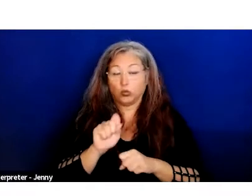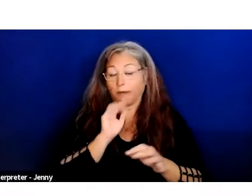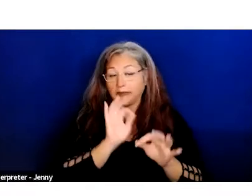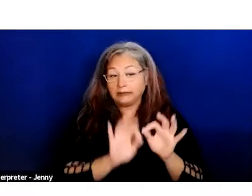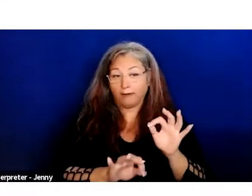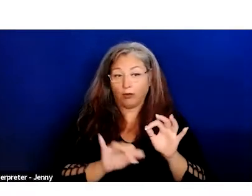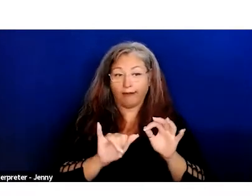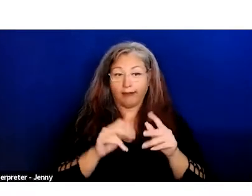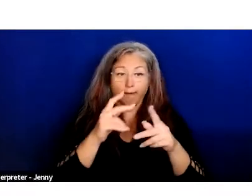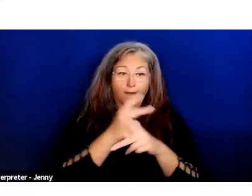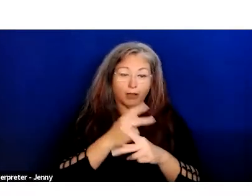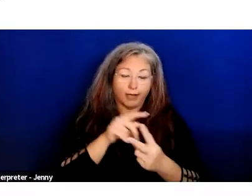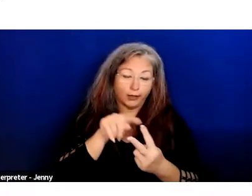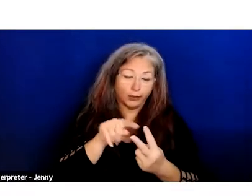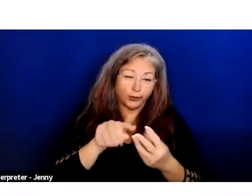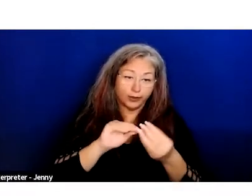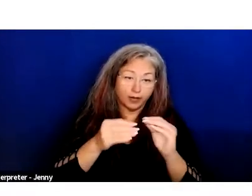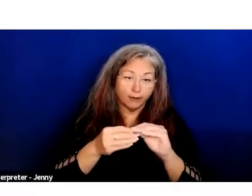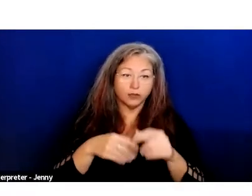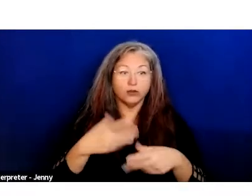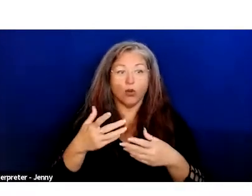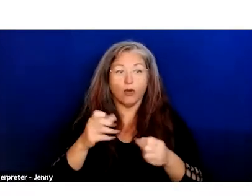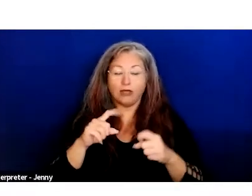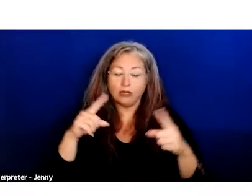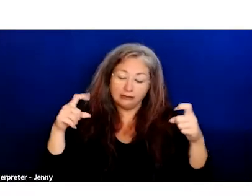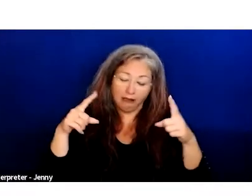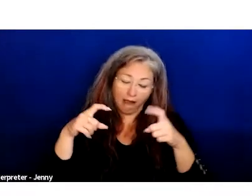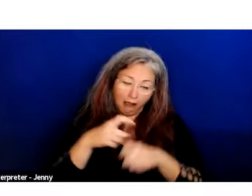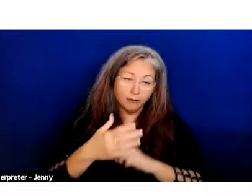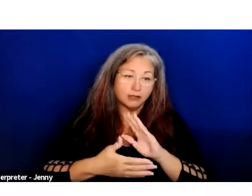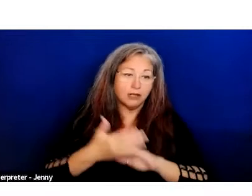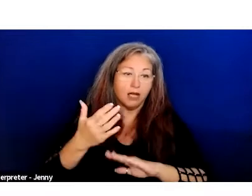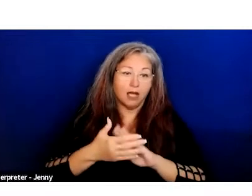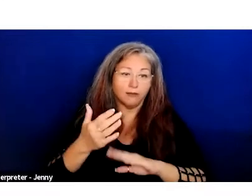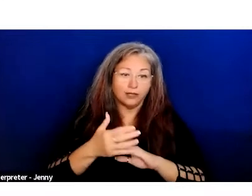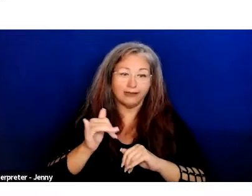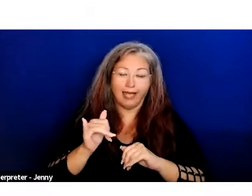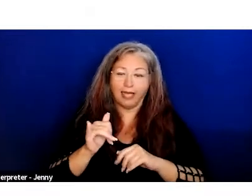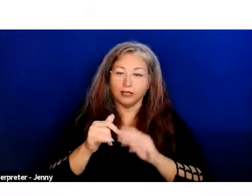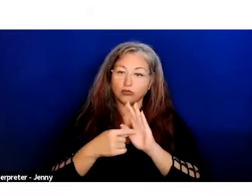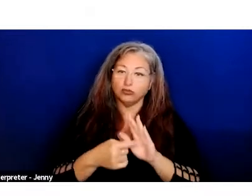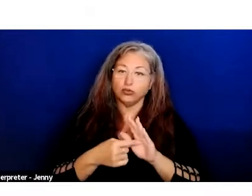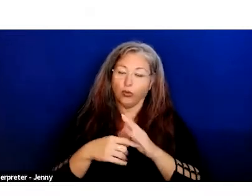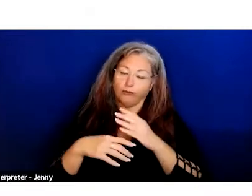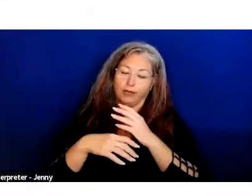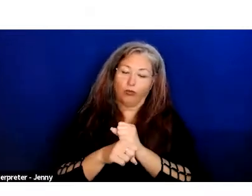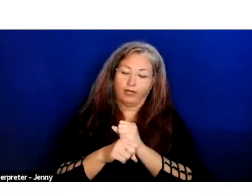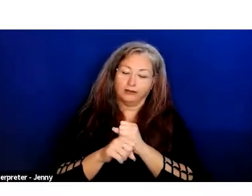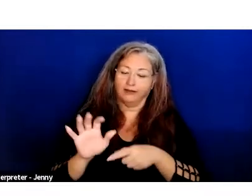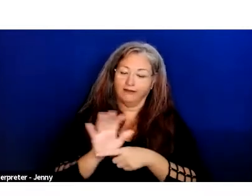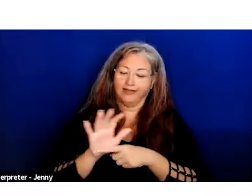such as multiplying two numbers or a complex operation. such as playing a compressed